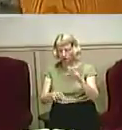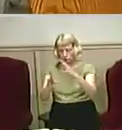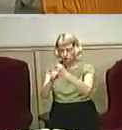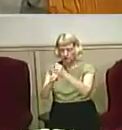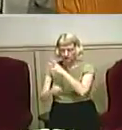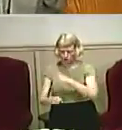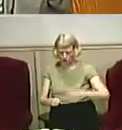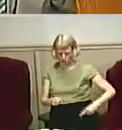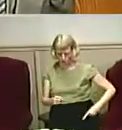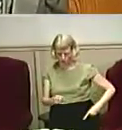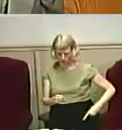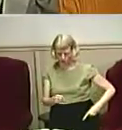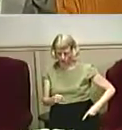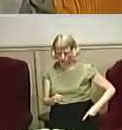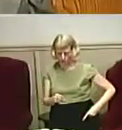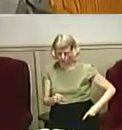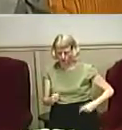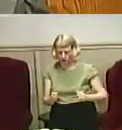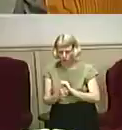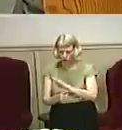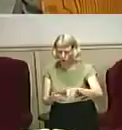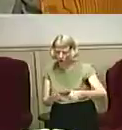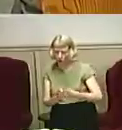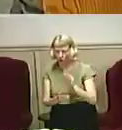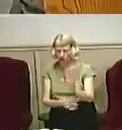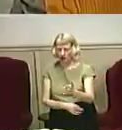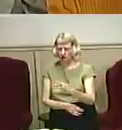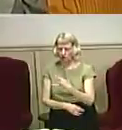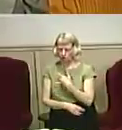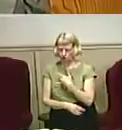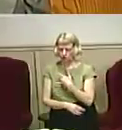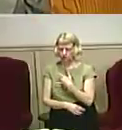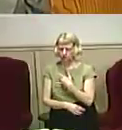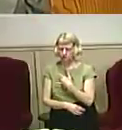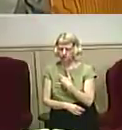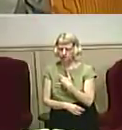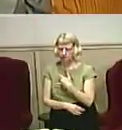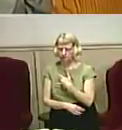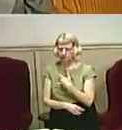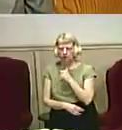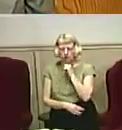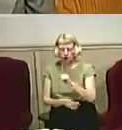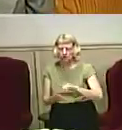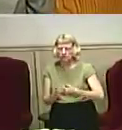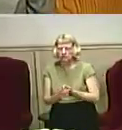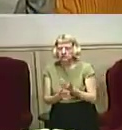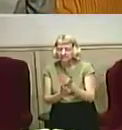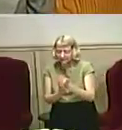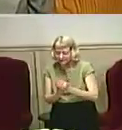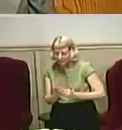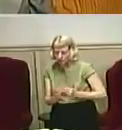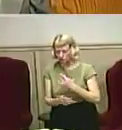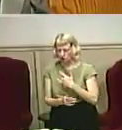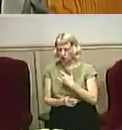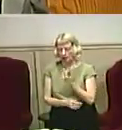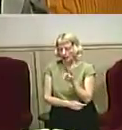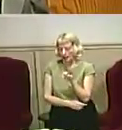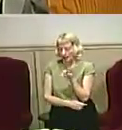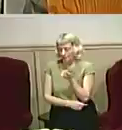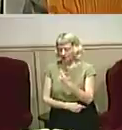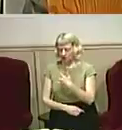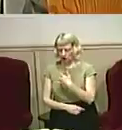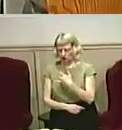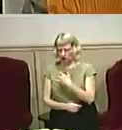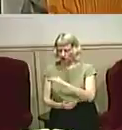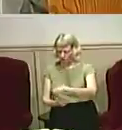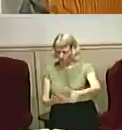in the Lord with all thine heart. Not just a part of your heart, not just a little portion.